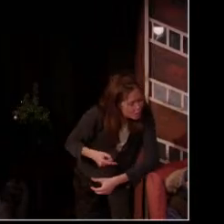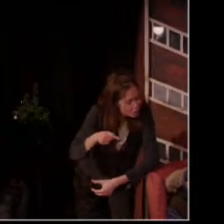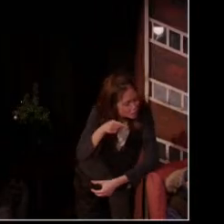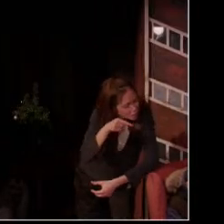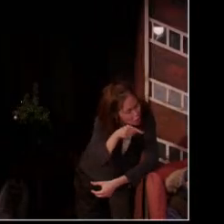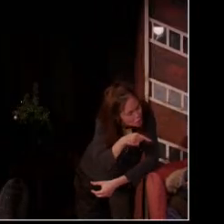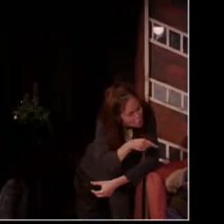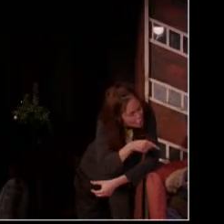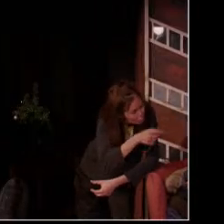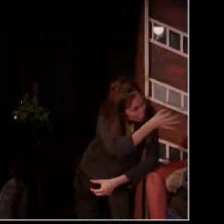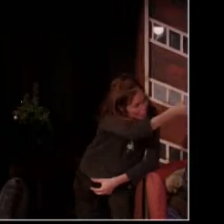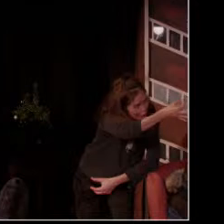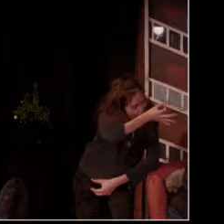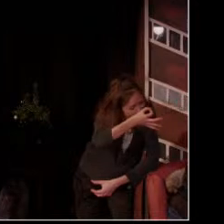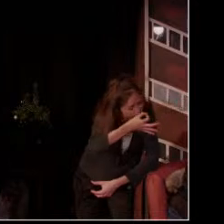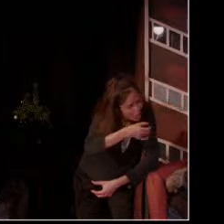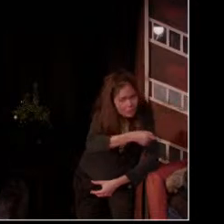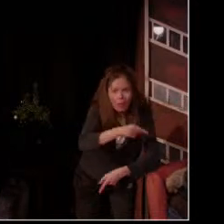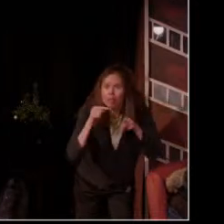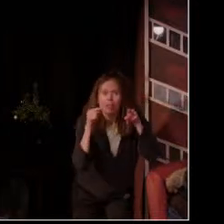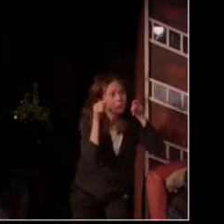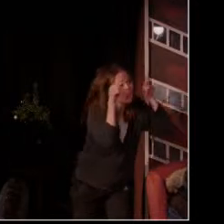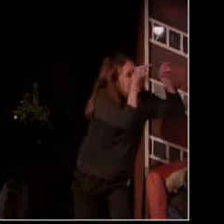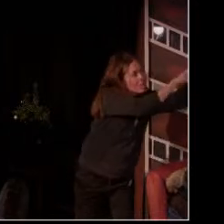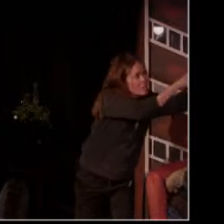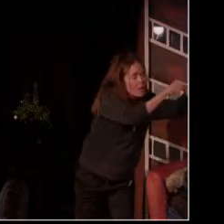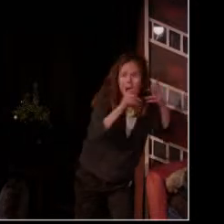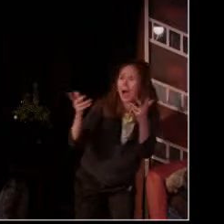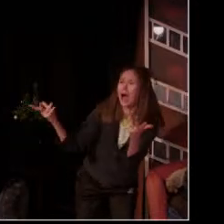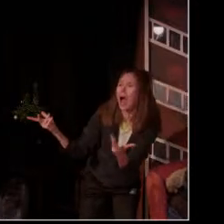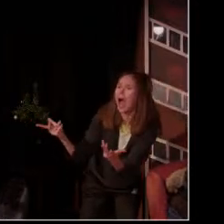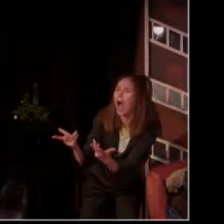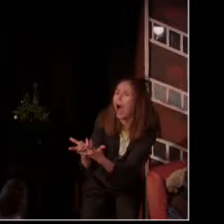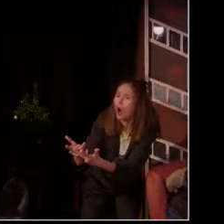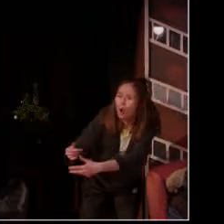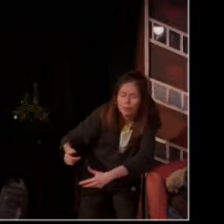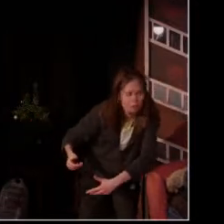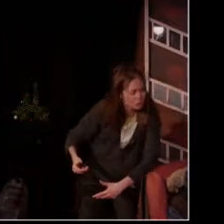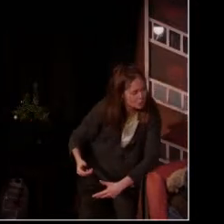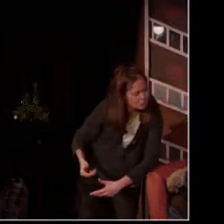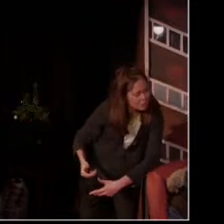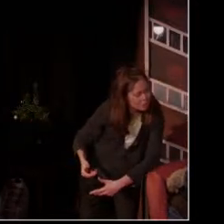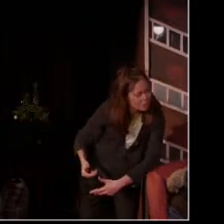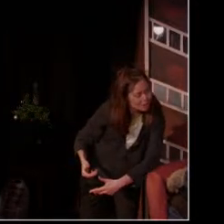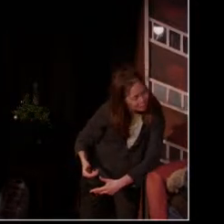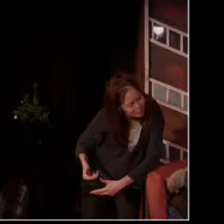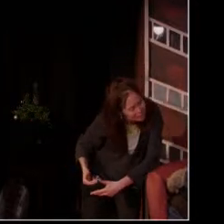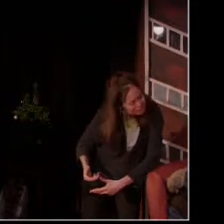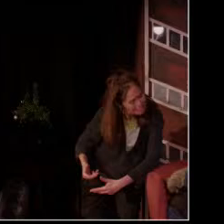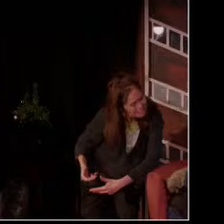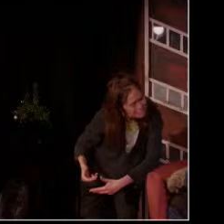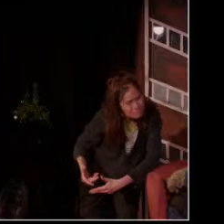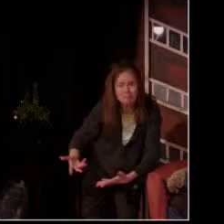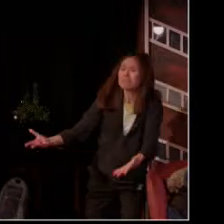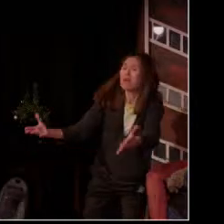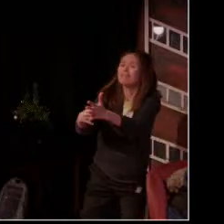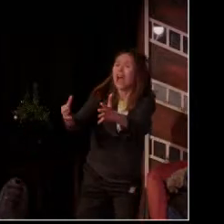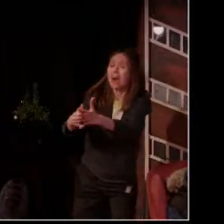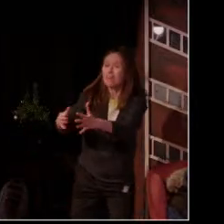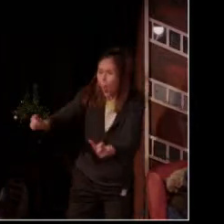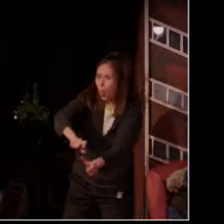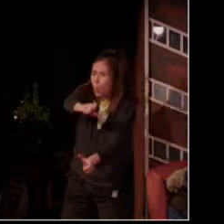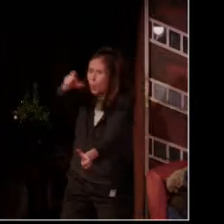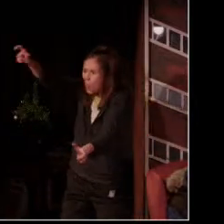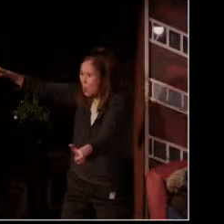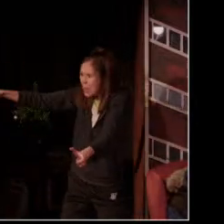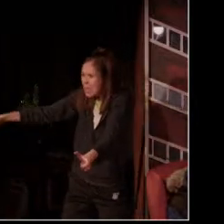torments, tyrant, have you saved for me? What wheels, racks,